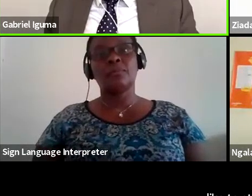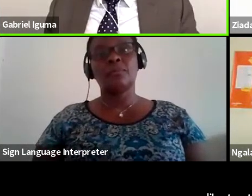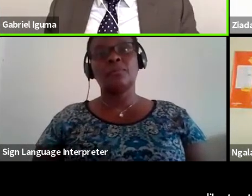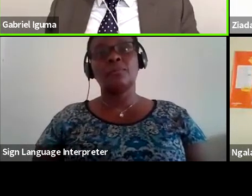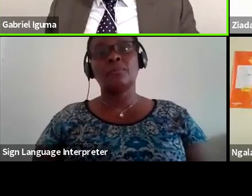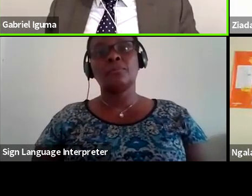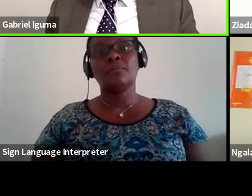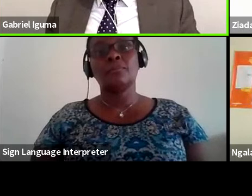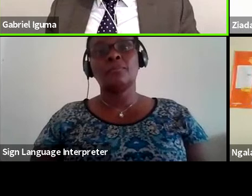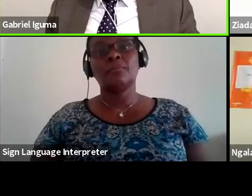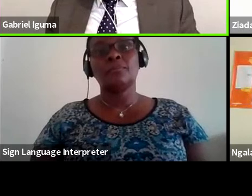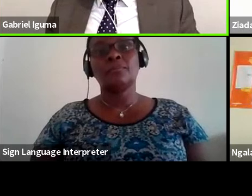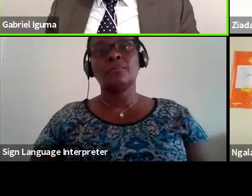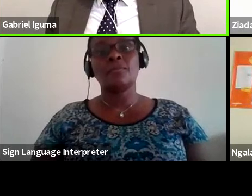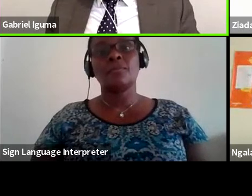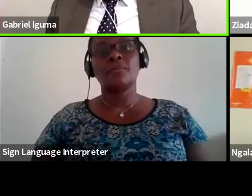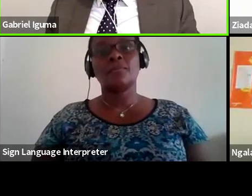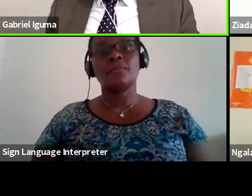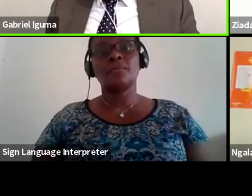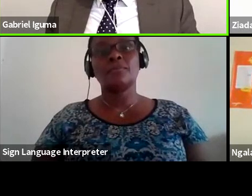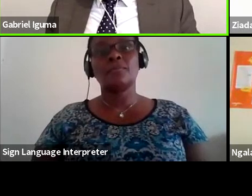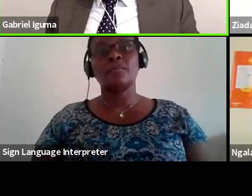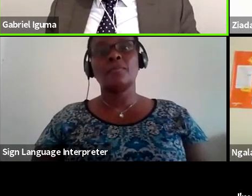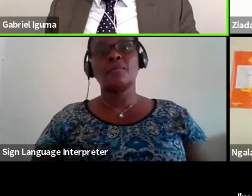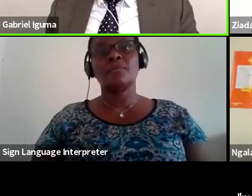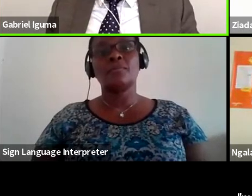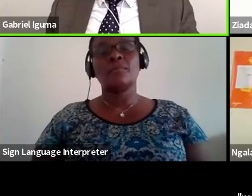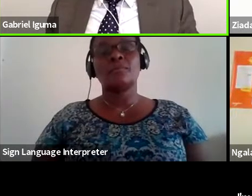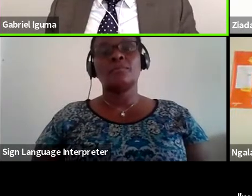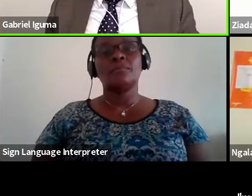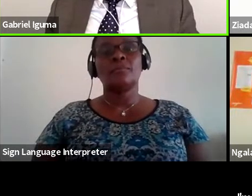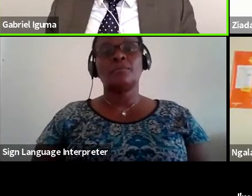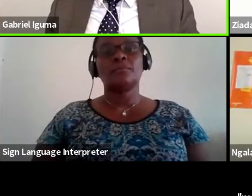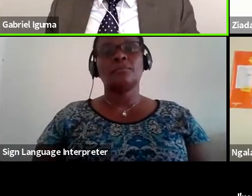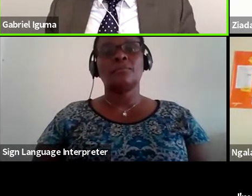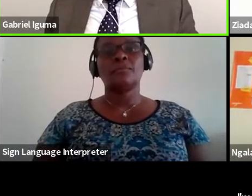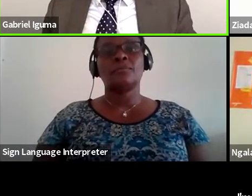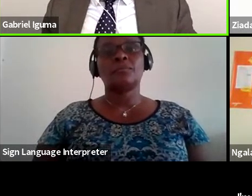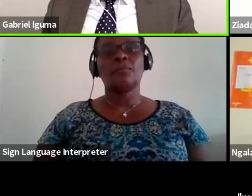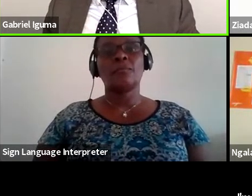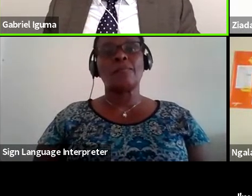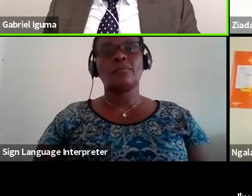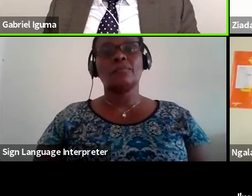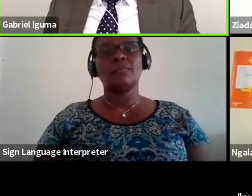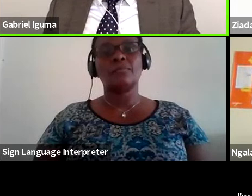I'm not starting with Tobore because of the fact that she's a journalist just like me.